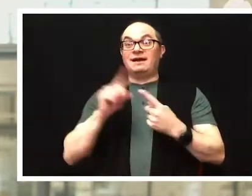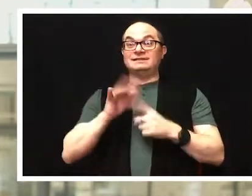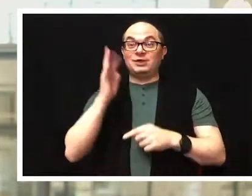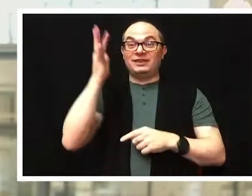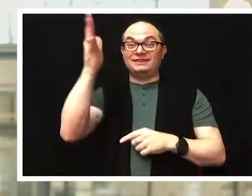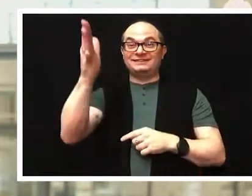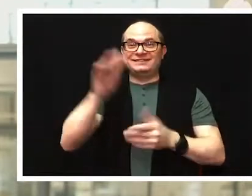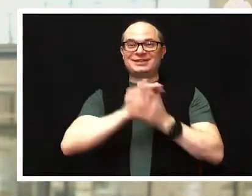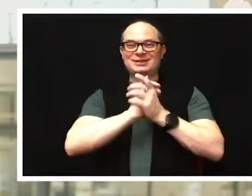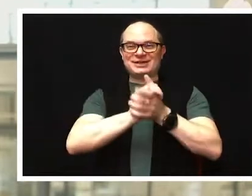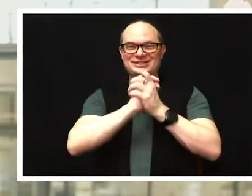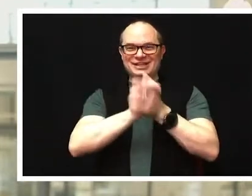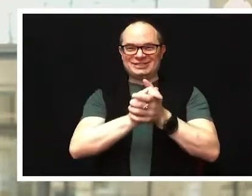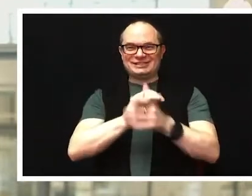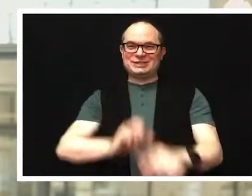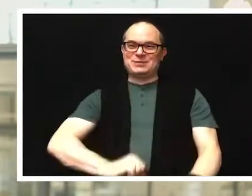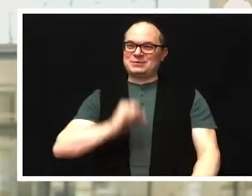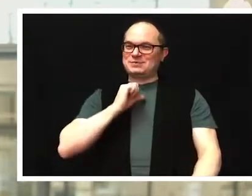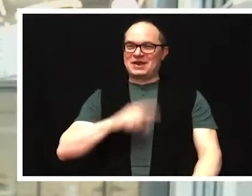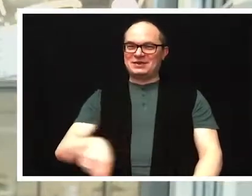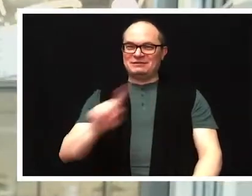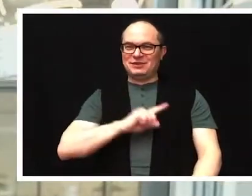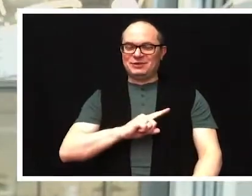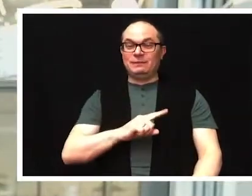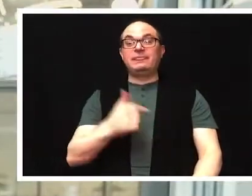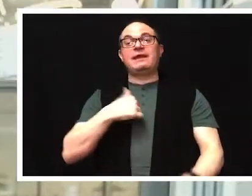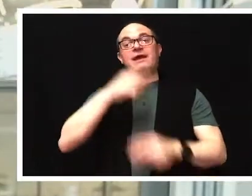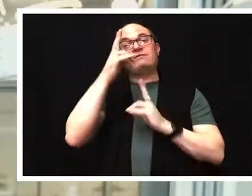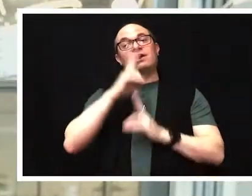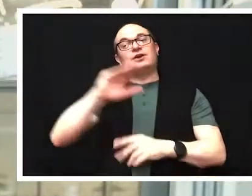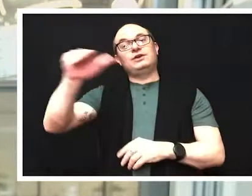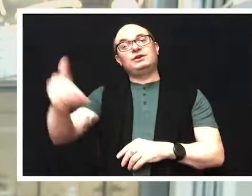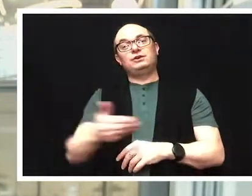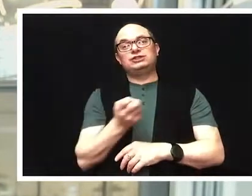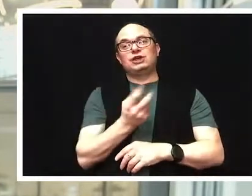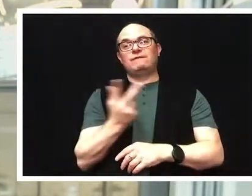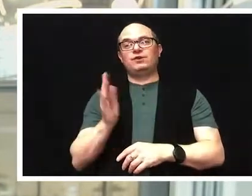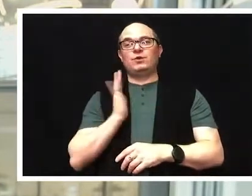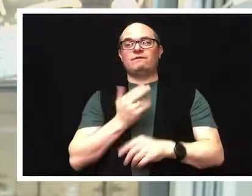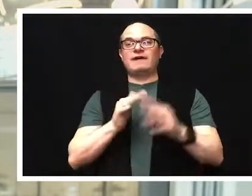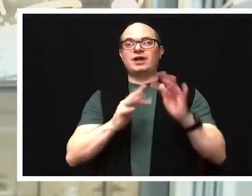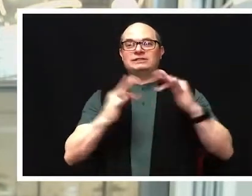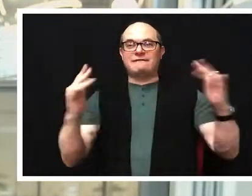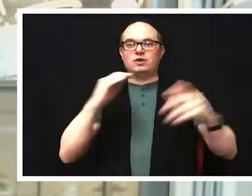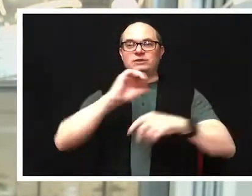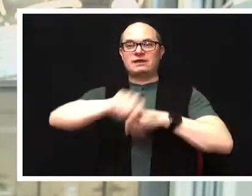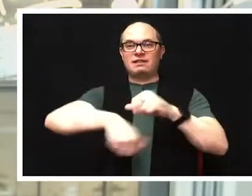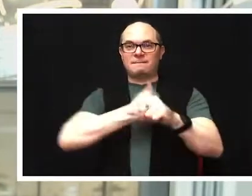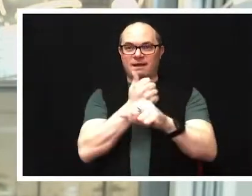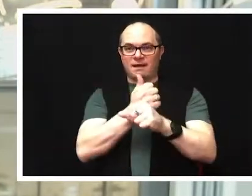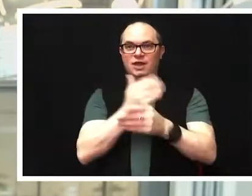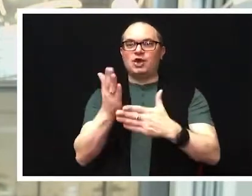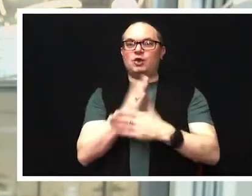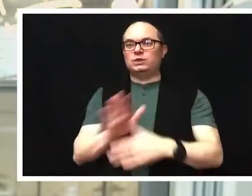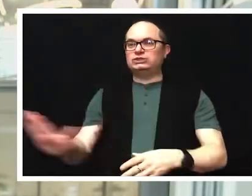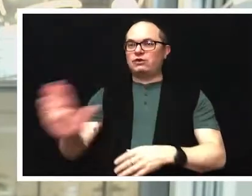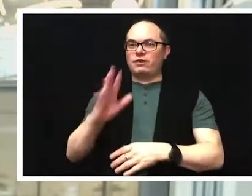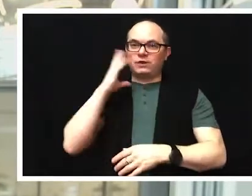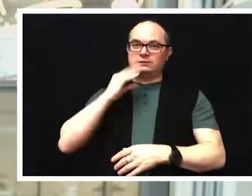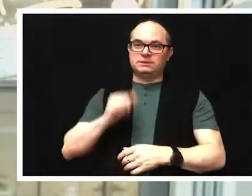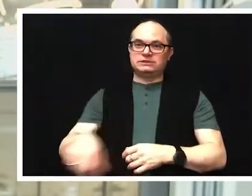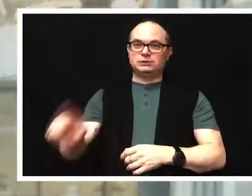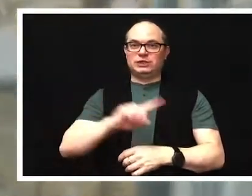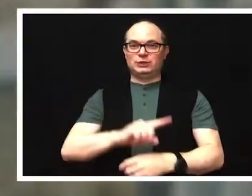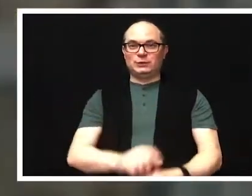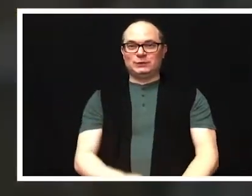that time, congratulations. We're proud of you. I have the distinct honor of introducing a few of our diverse alumni who will share some of their experiences